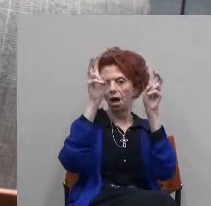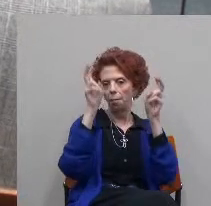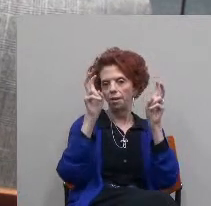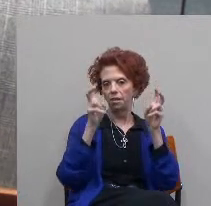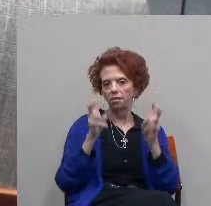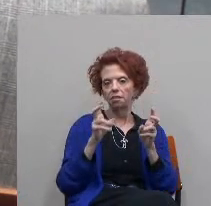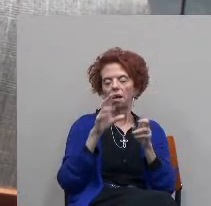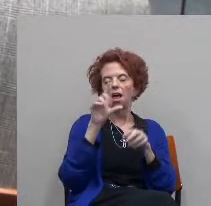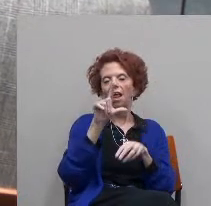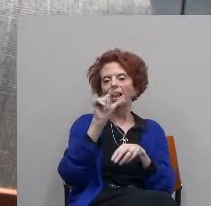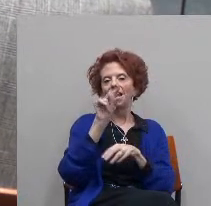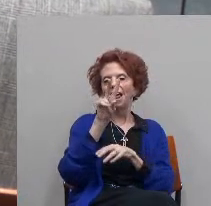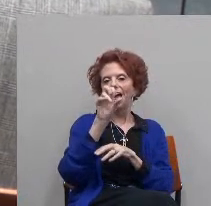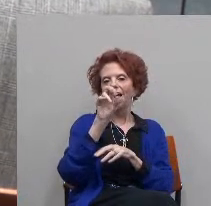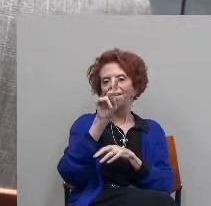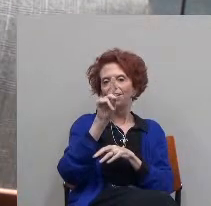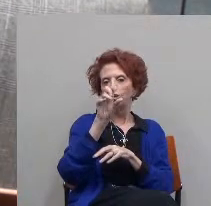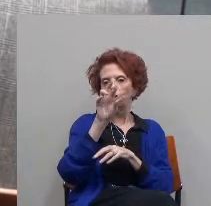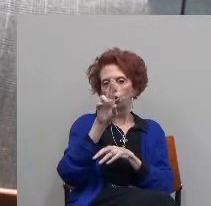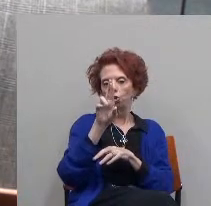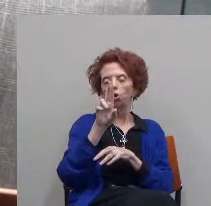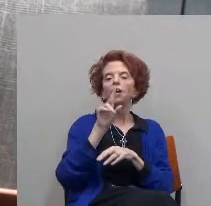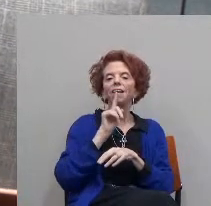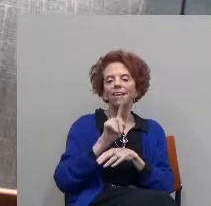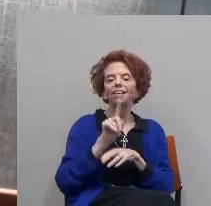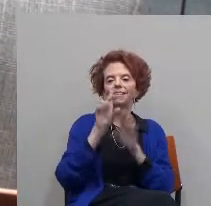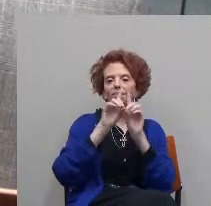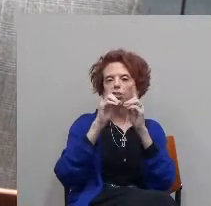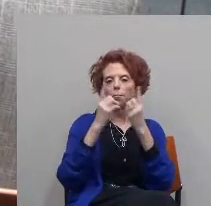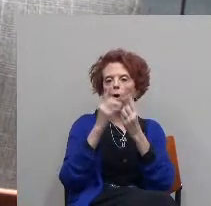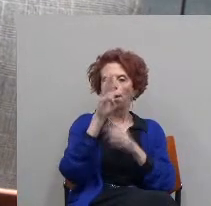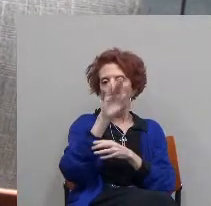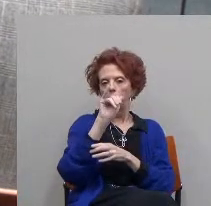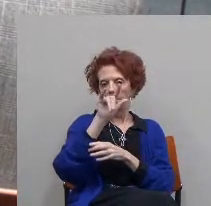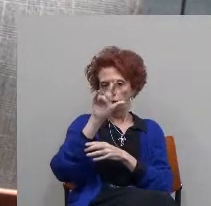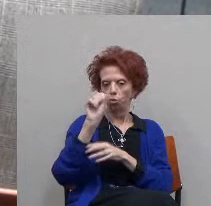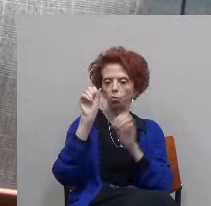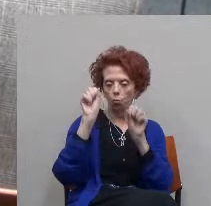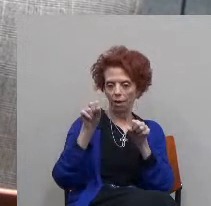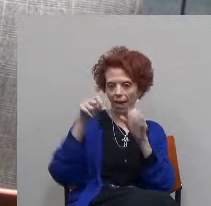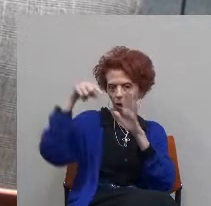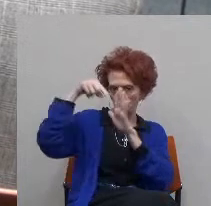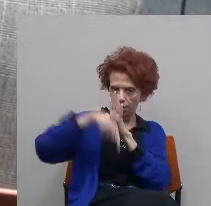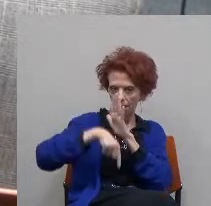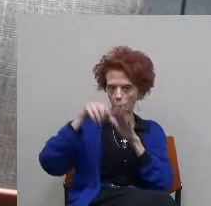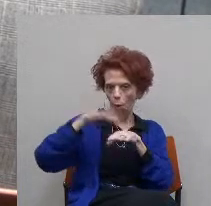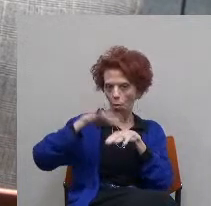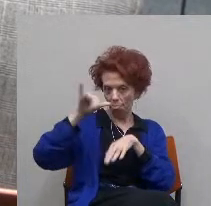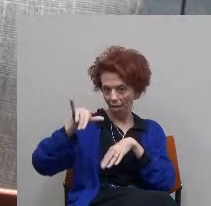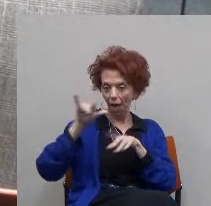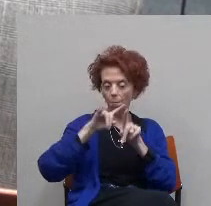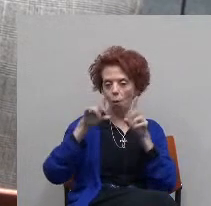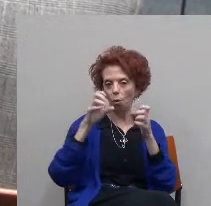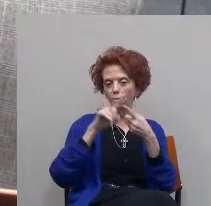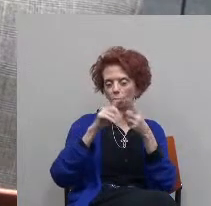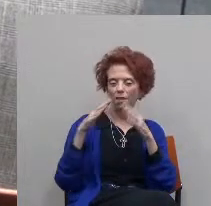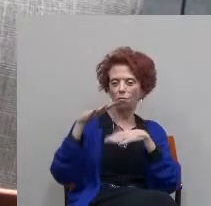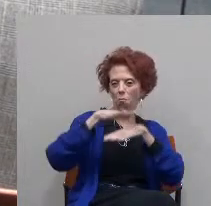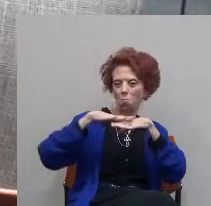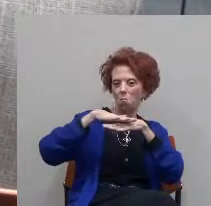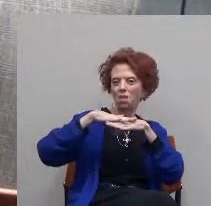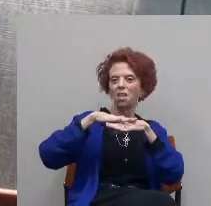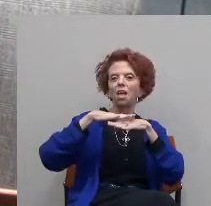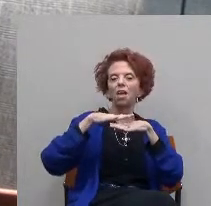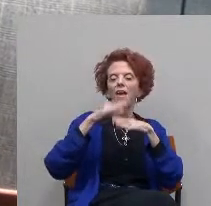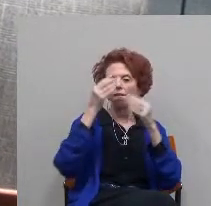the lavender color, are department bills. So we can dig into it on that side if y'all want. I just want to give you top line